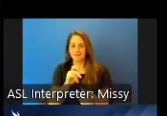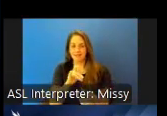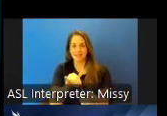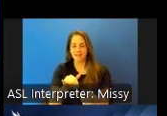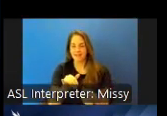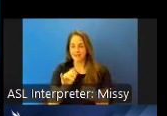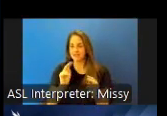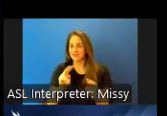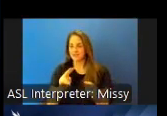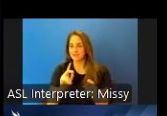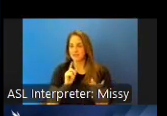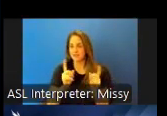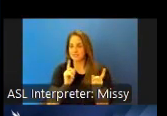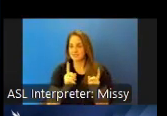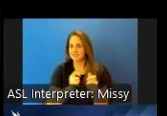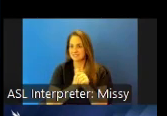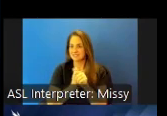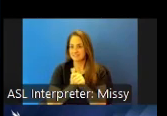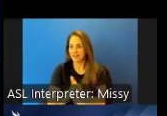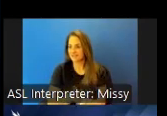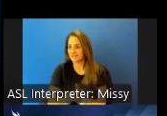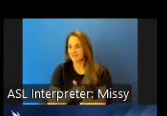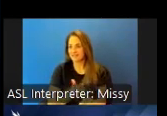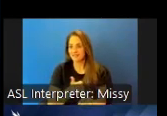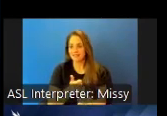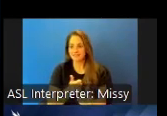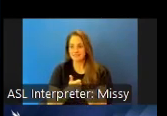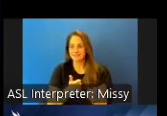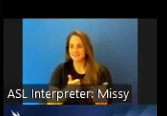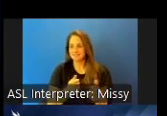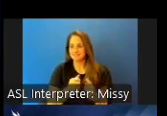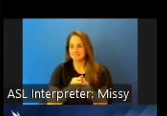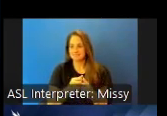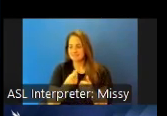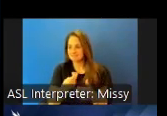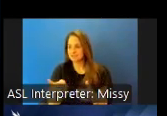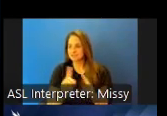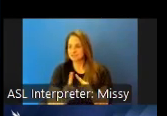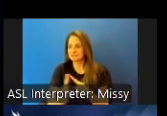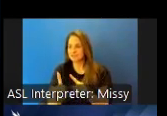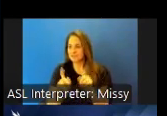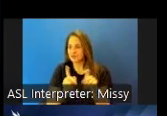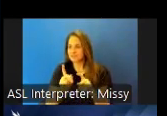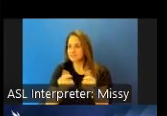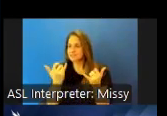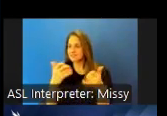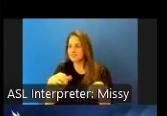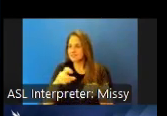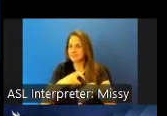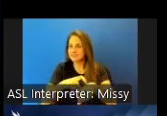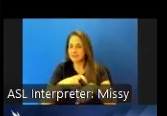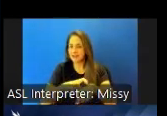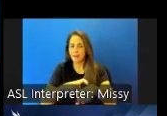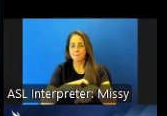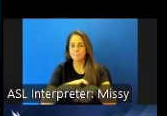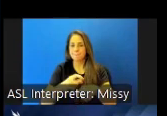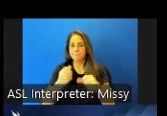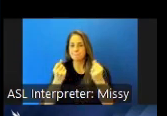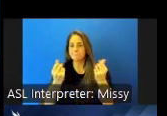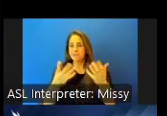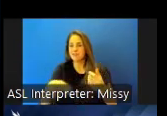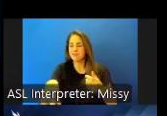been following along with everyone else on the numerous questions, so we'll take the time here. For many of